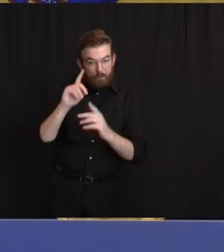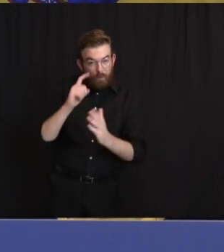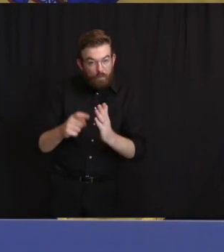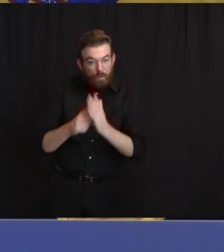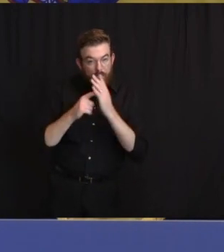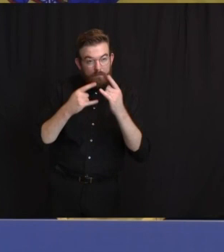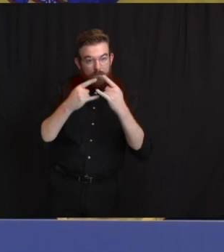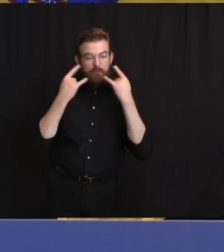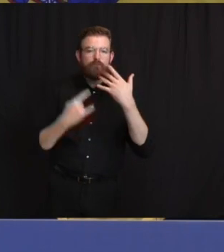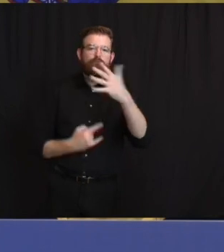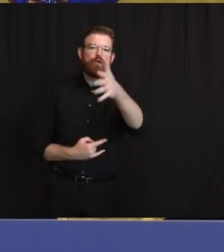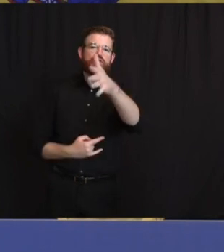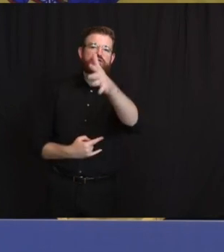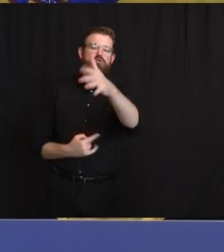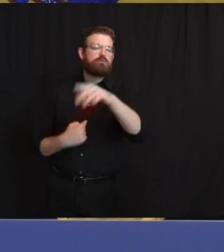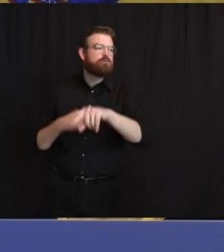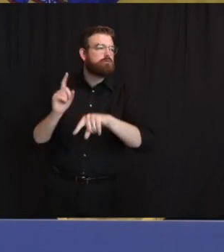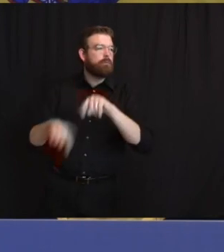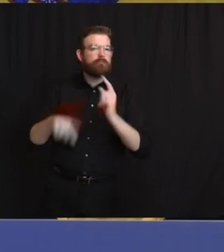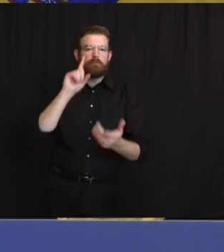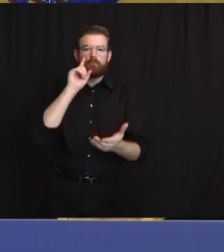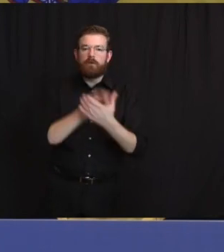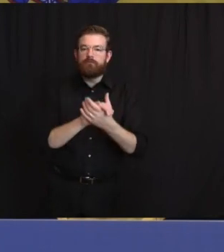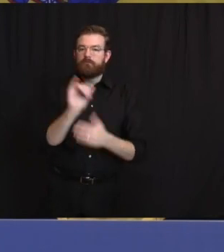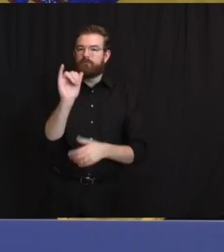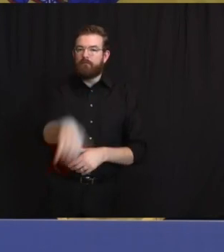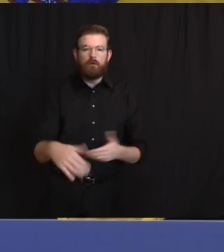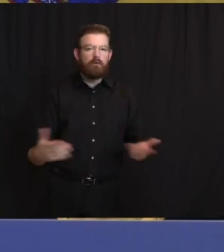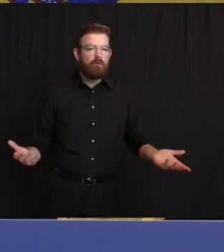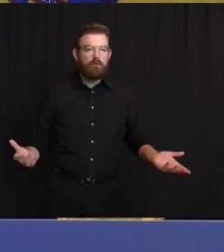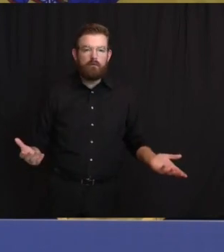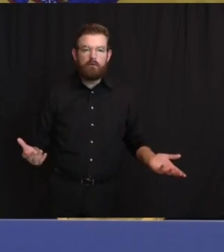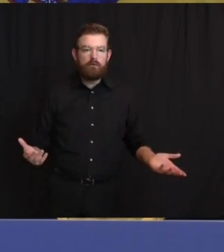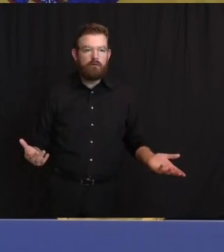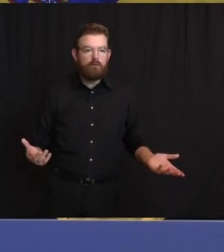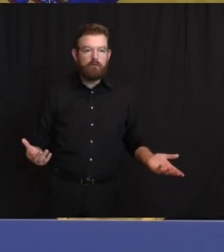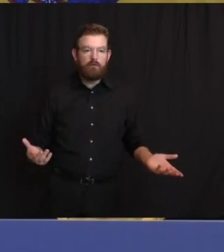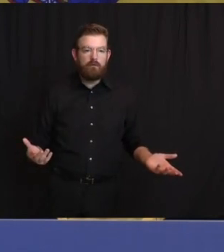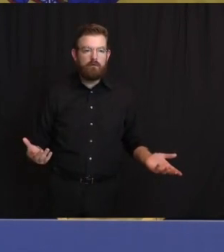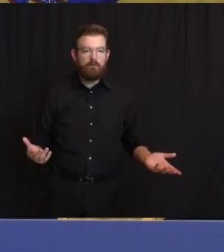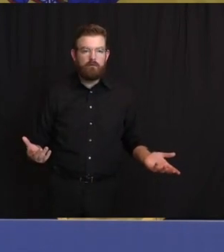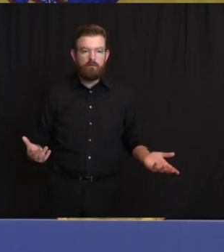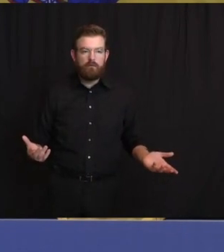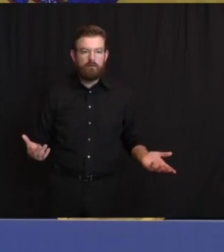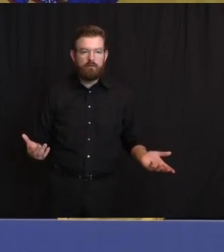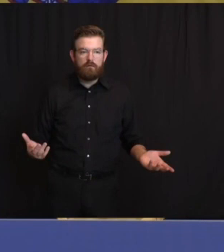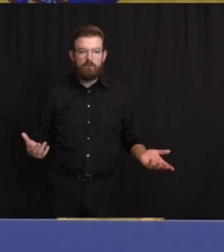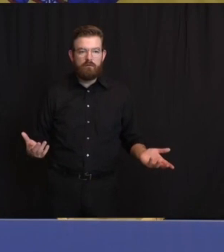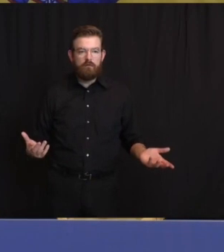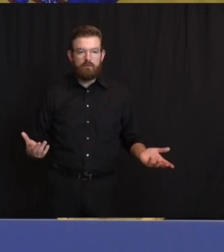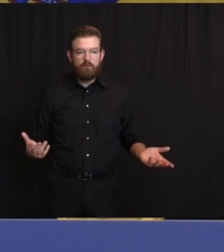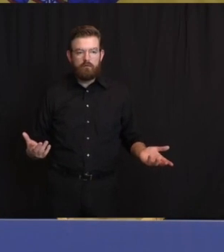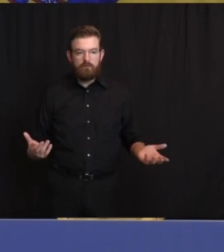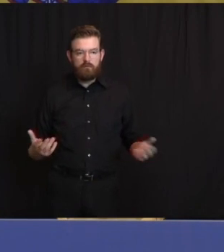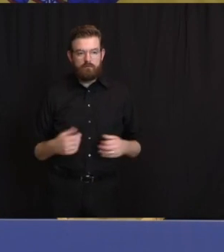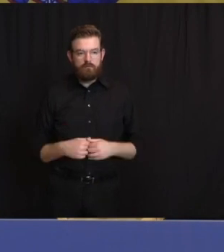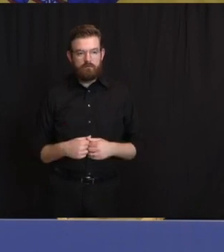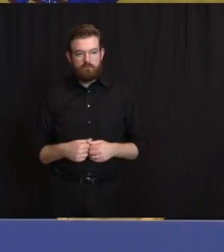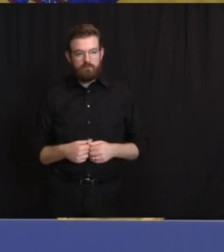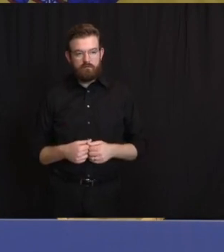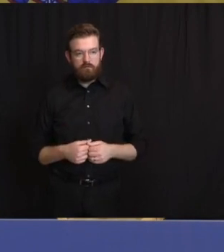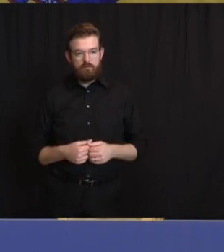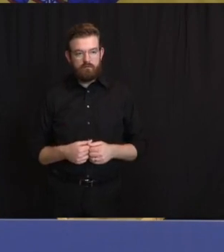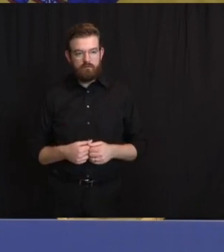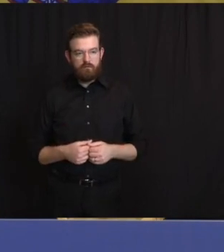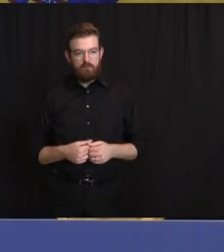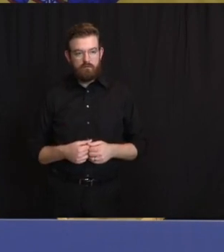unfathomable. And so I would just say it's not just the data in our state, but we cannot ignore the world around us. And believe me,